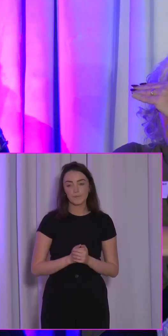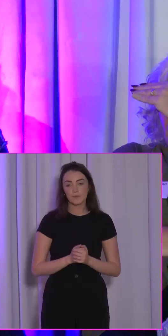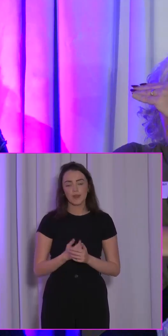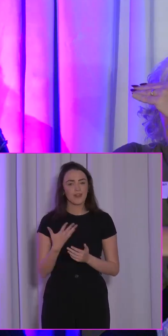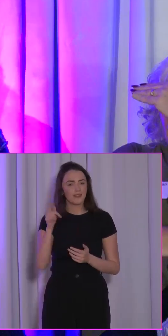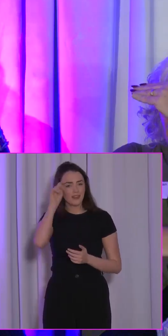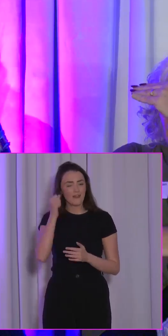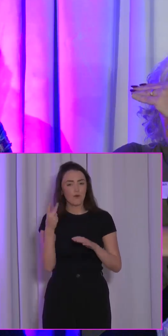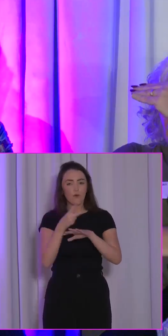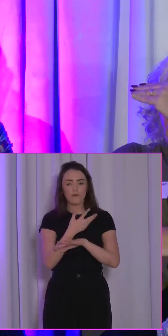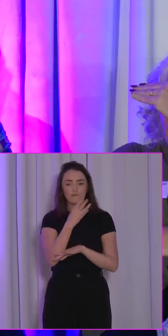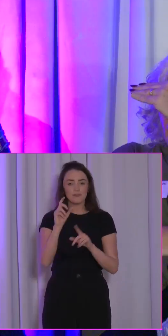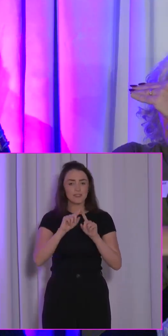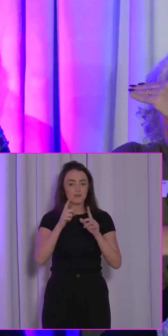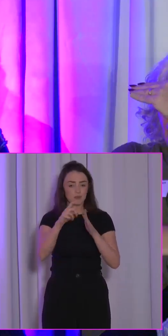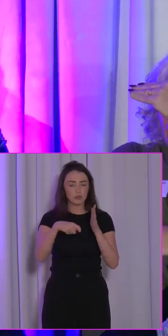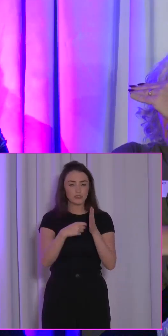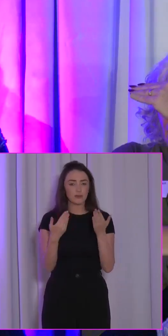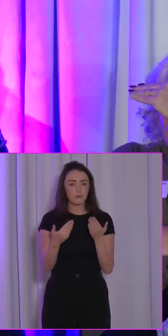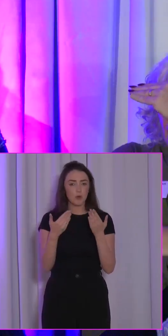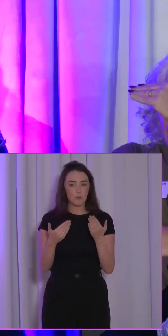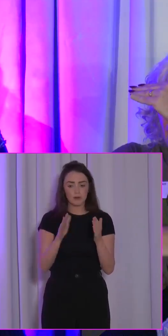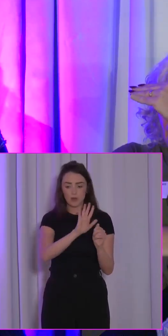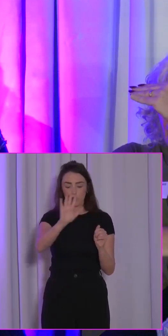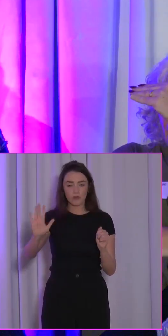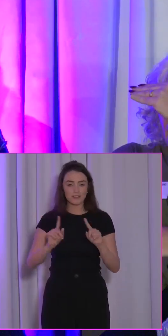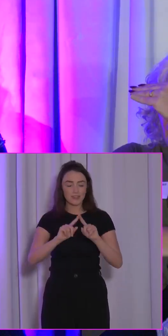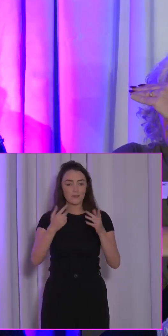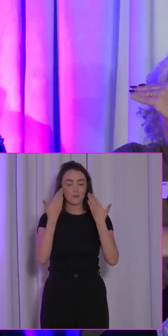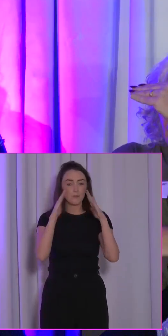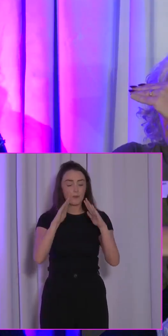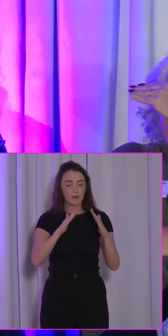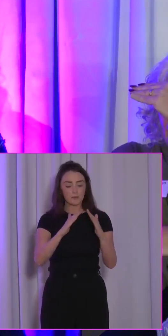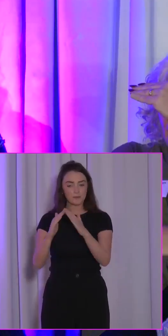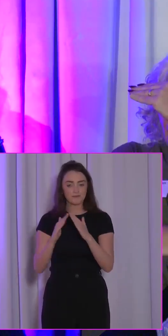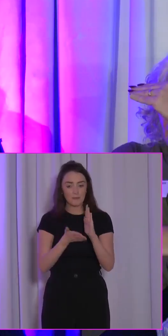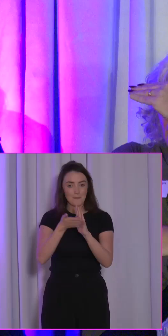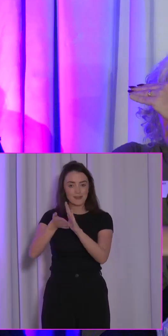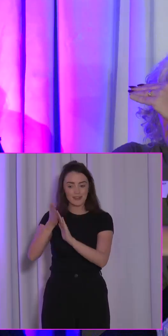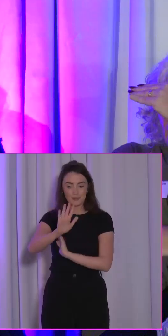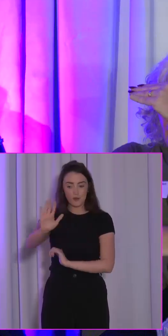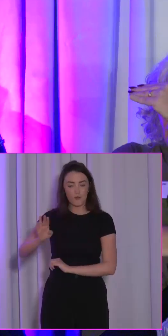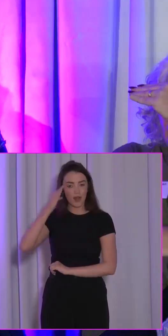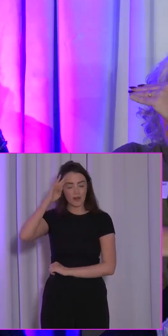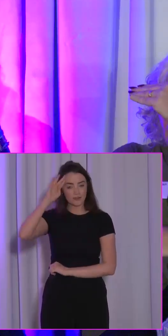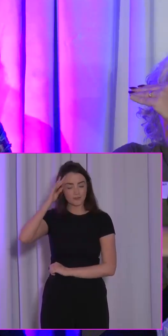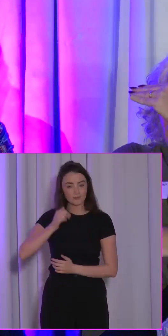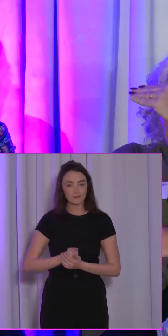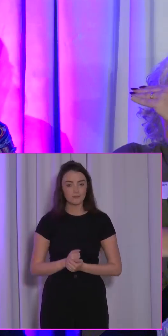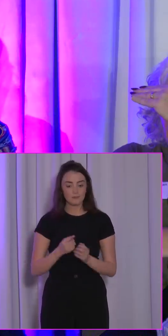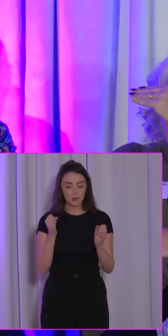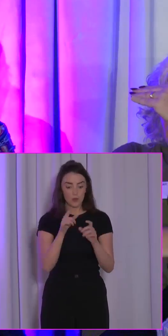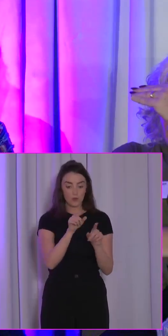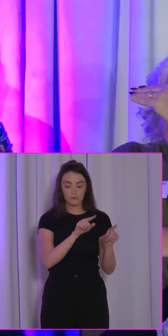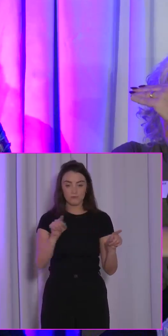over 50 projects underway across public buildings in the entire, across the state. And each one of these